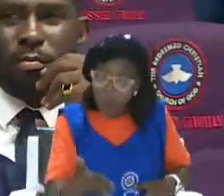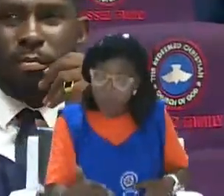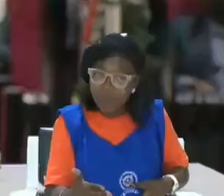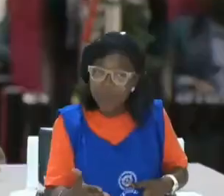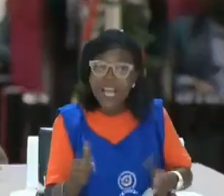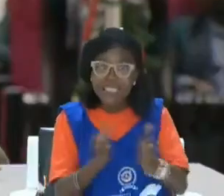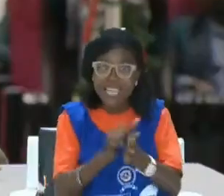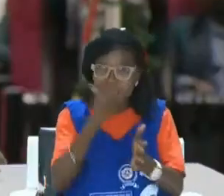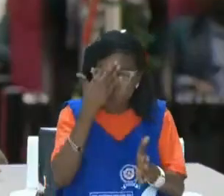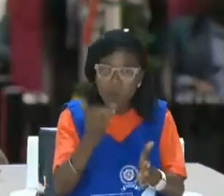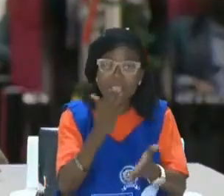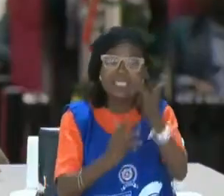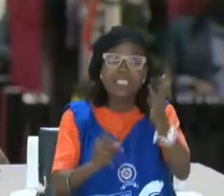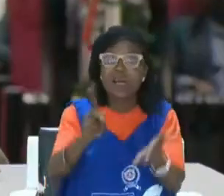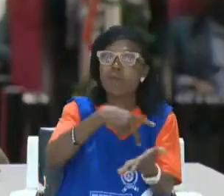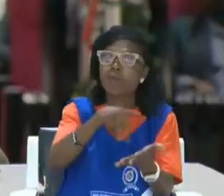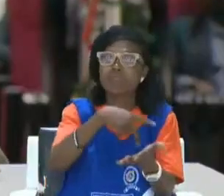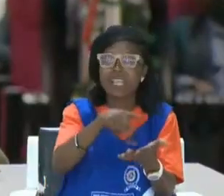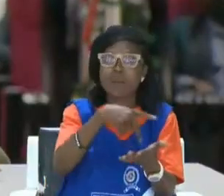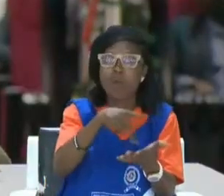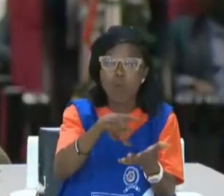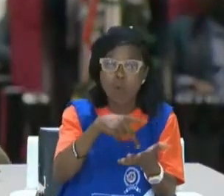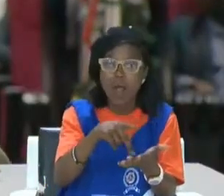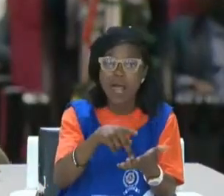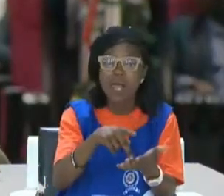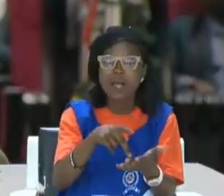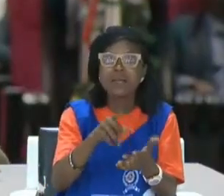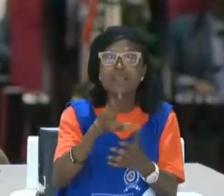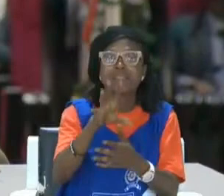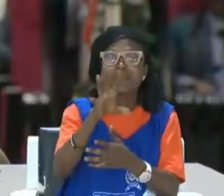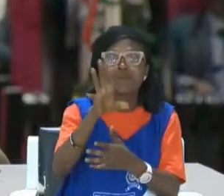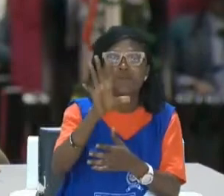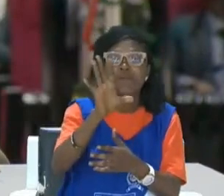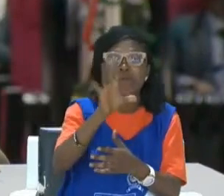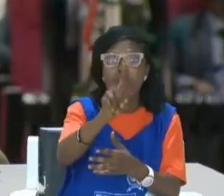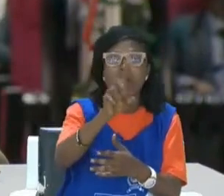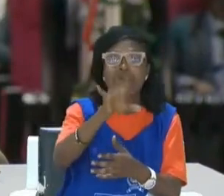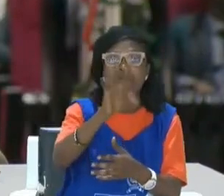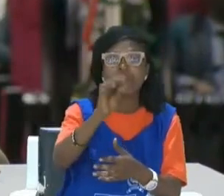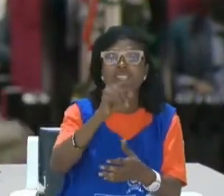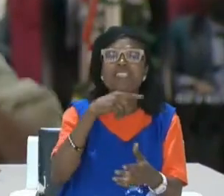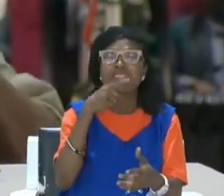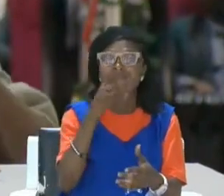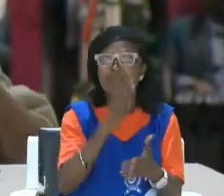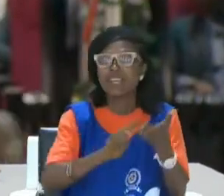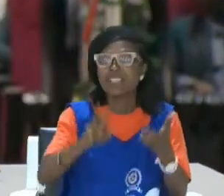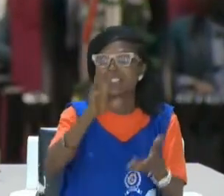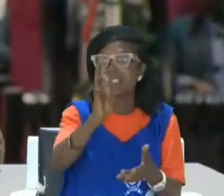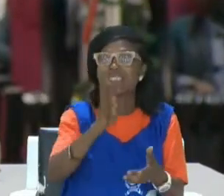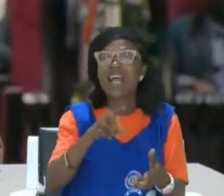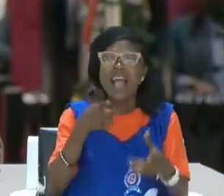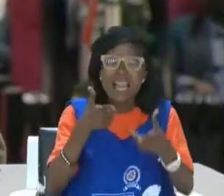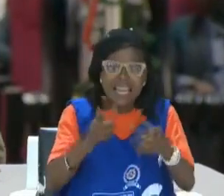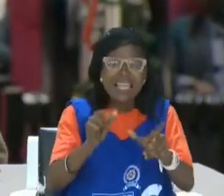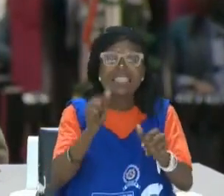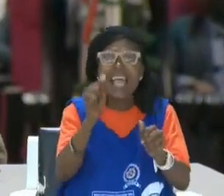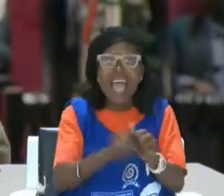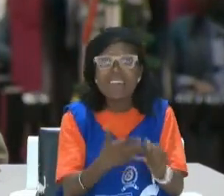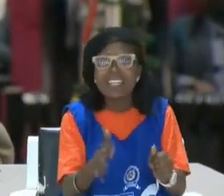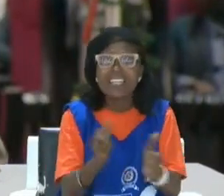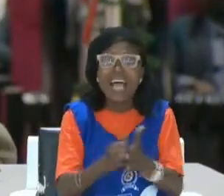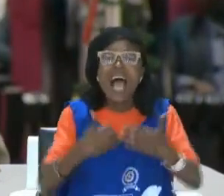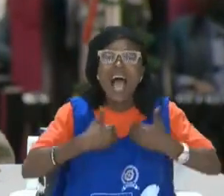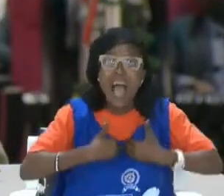That's why Psalm 150 verse 6, Psalm 150 verse 6 says, let everything that